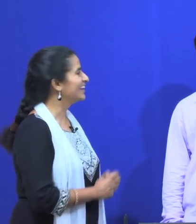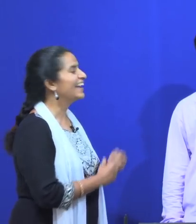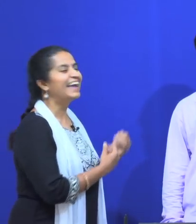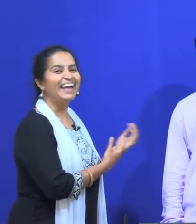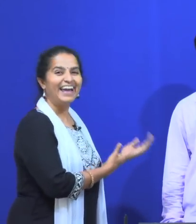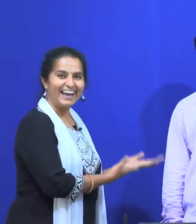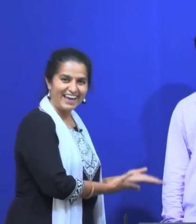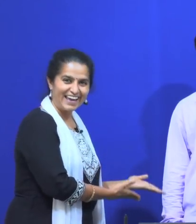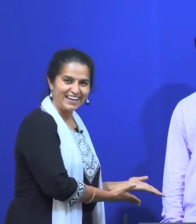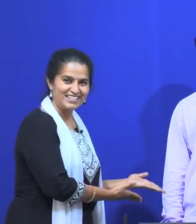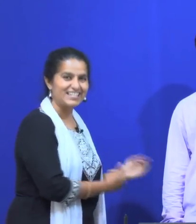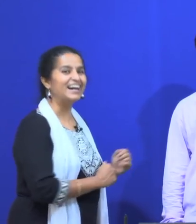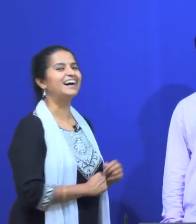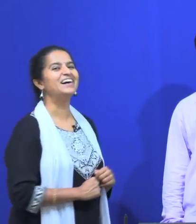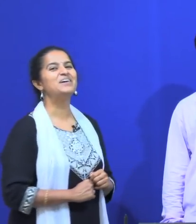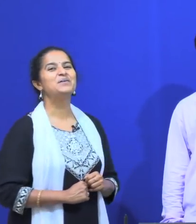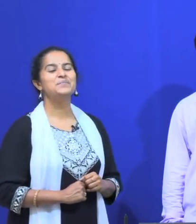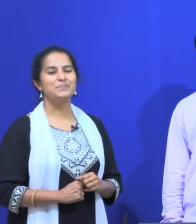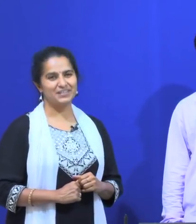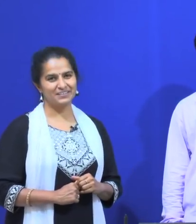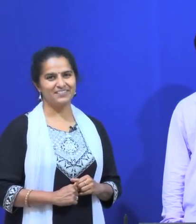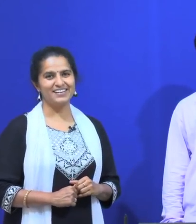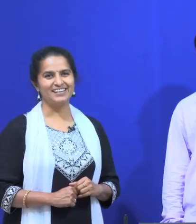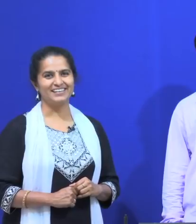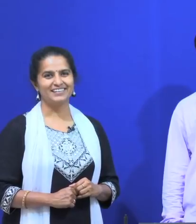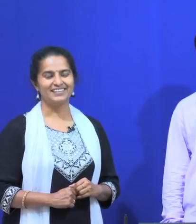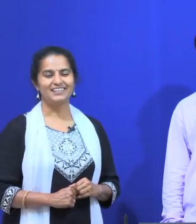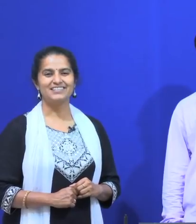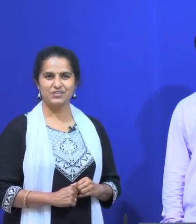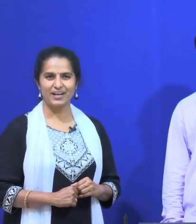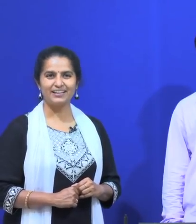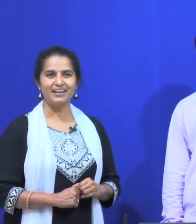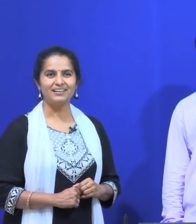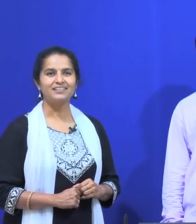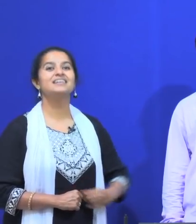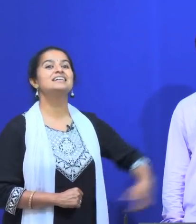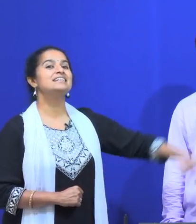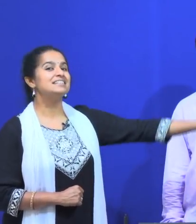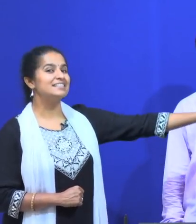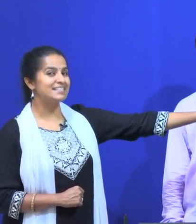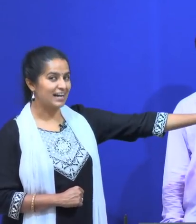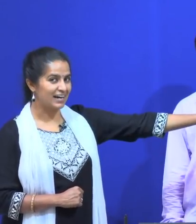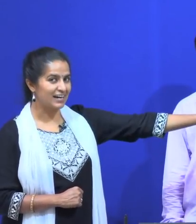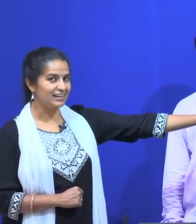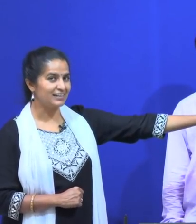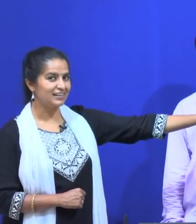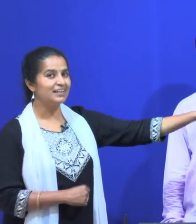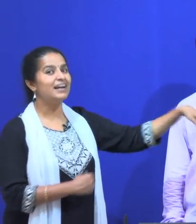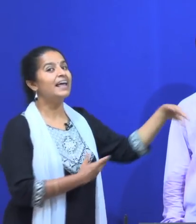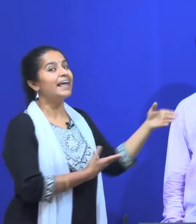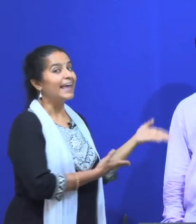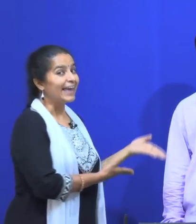Prithvi. Eshaha Prithvi. Did you get that? Saha